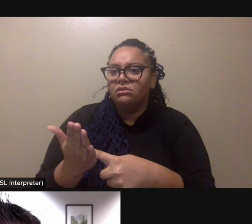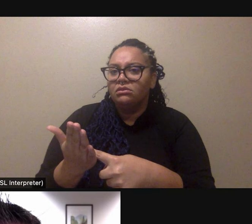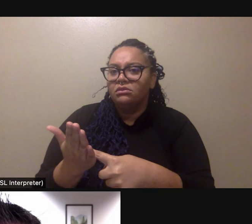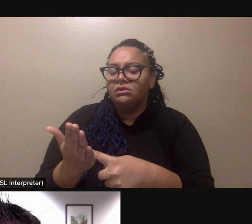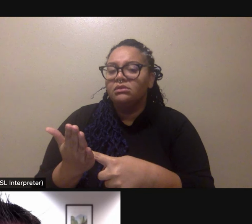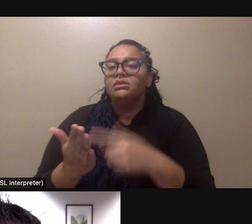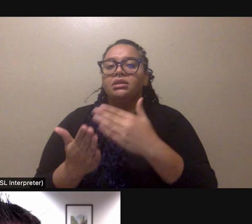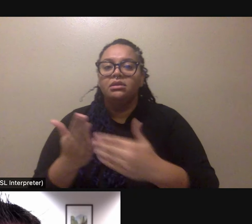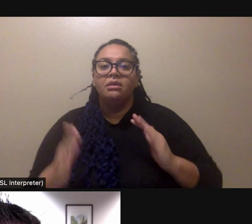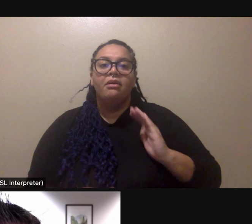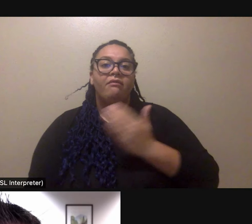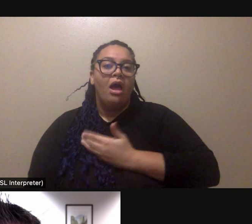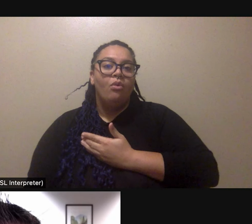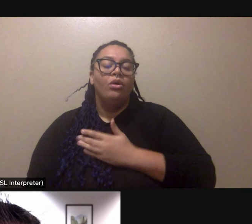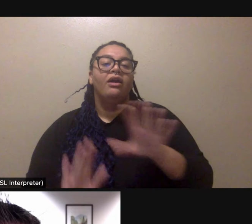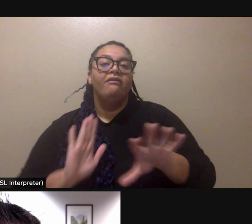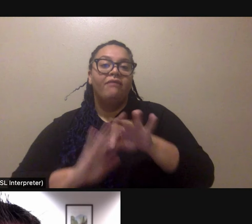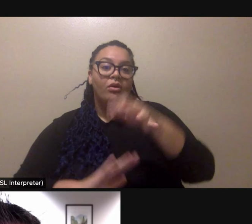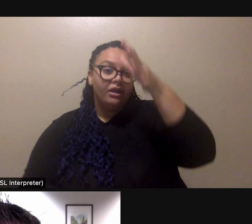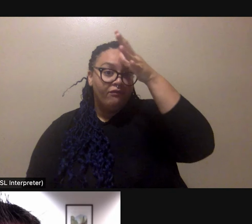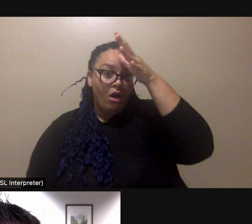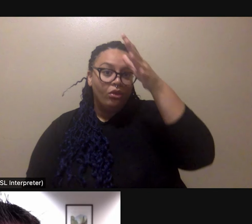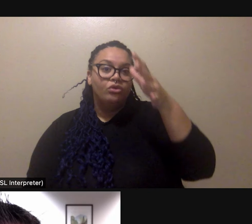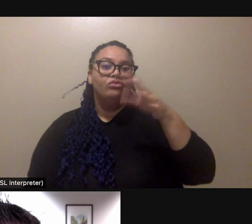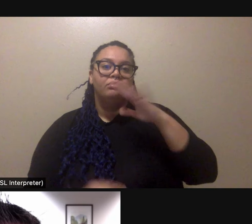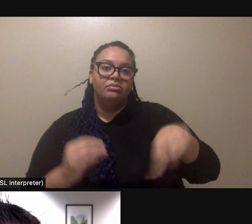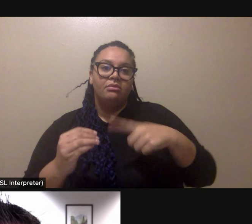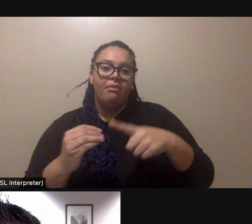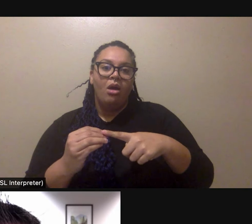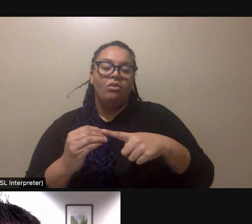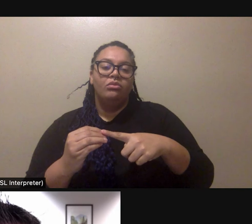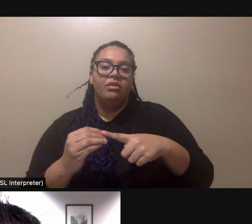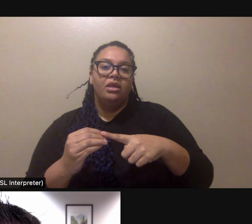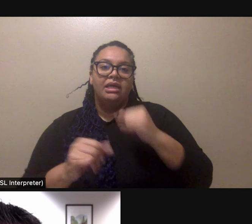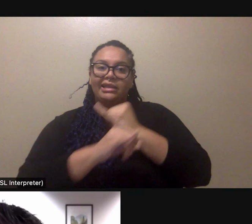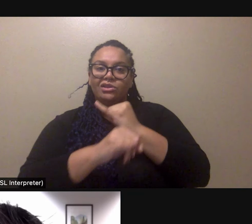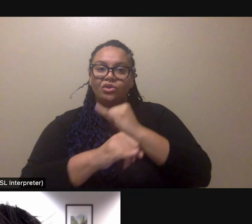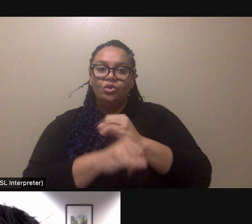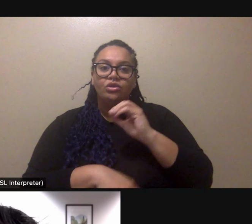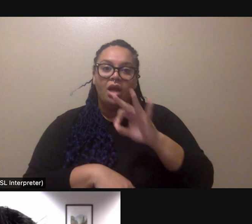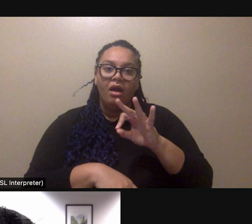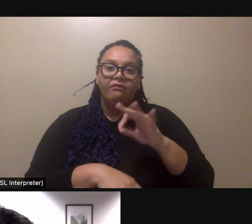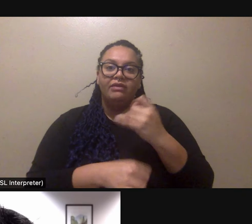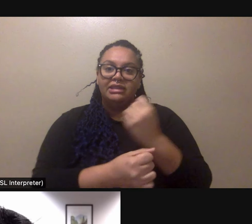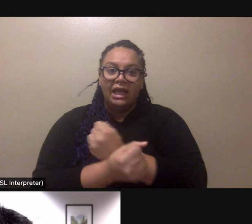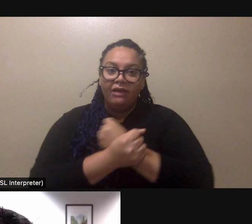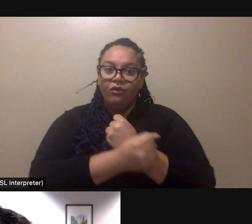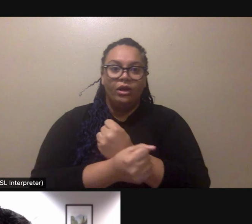founding fathers hoping that the institution of slavery would resolve because of technology